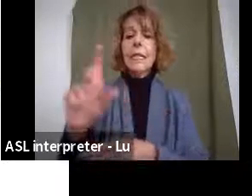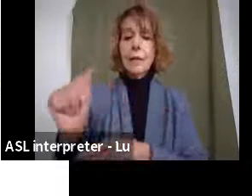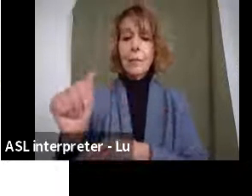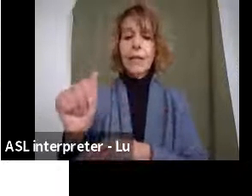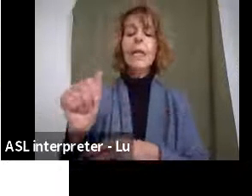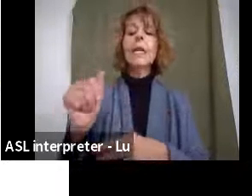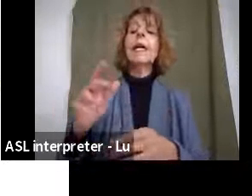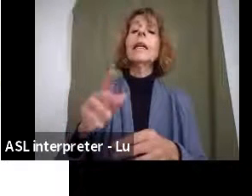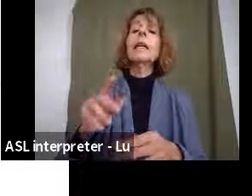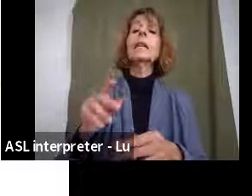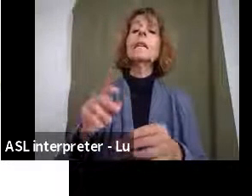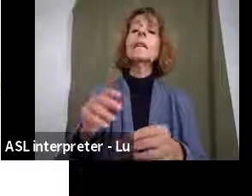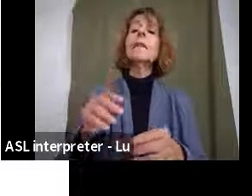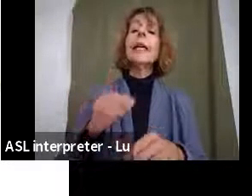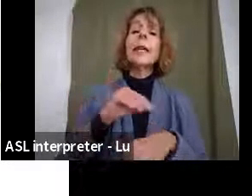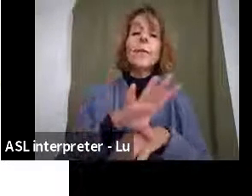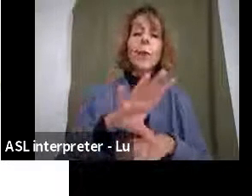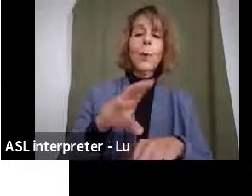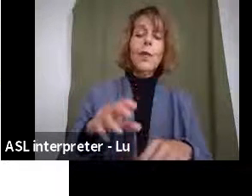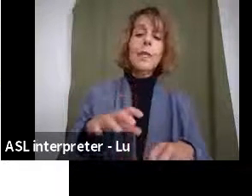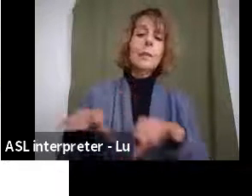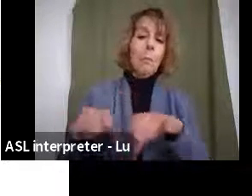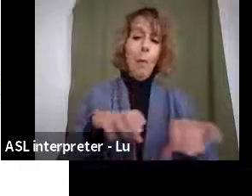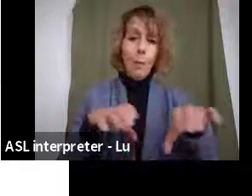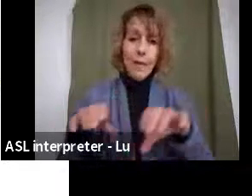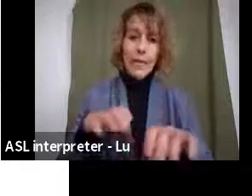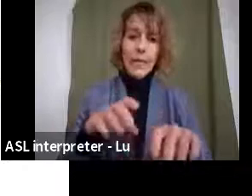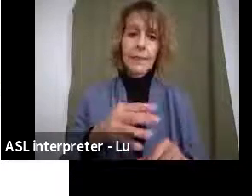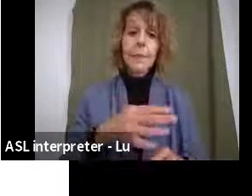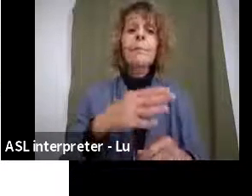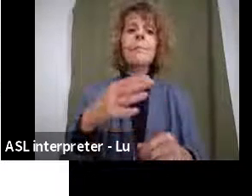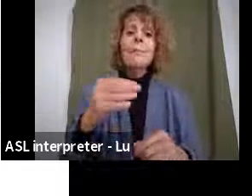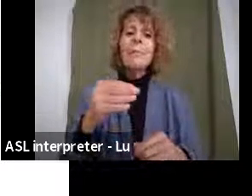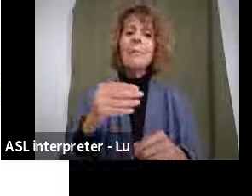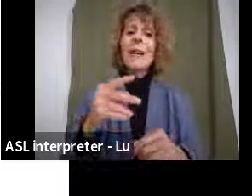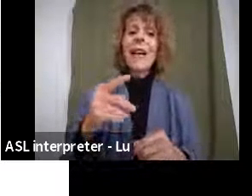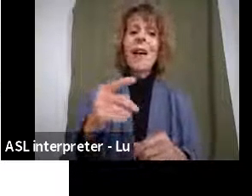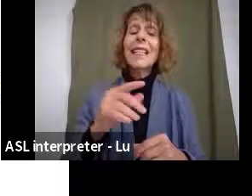like respiratory and diabetes, and then we have